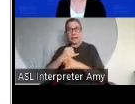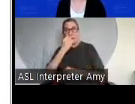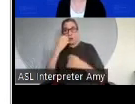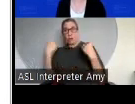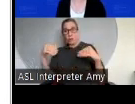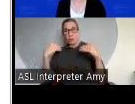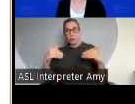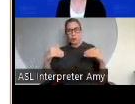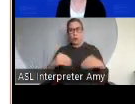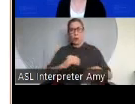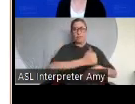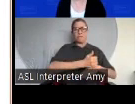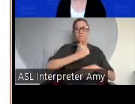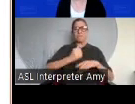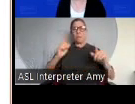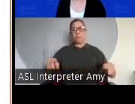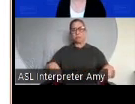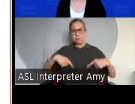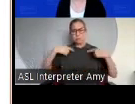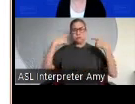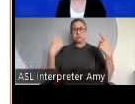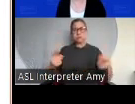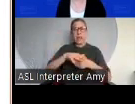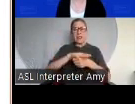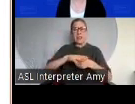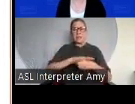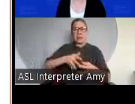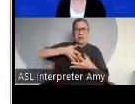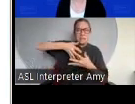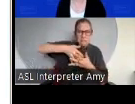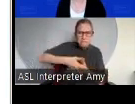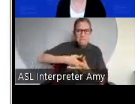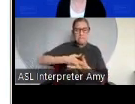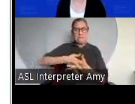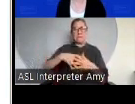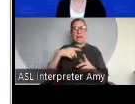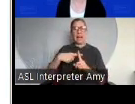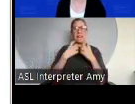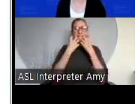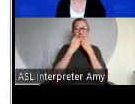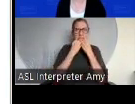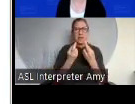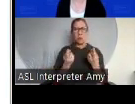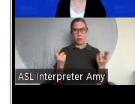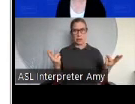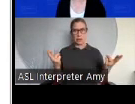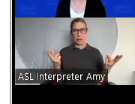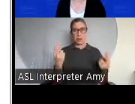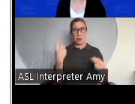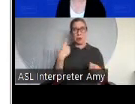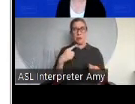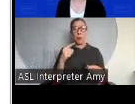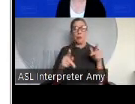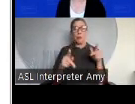been there for decades. They are neighborhood institutions, and they're an invaluable resource for members